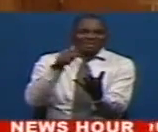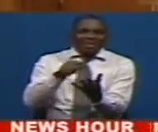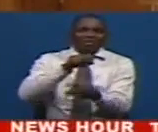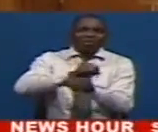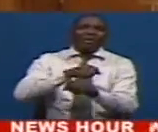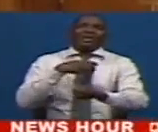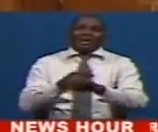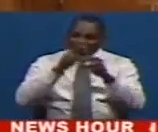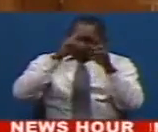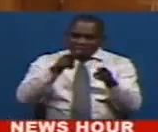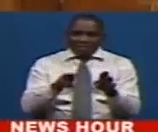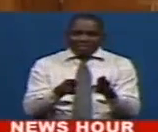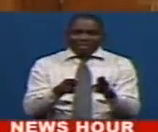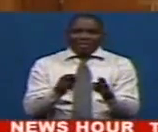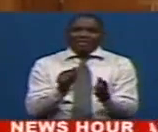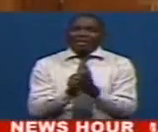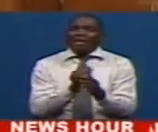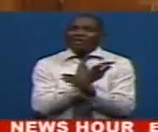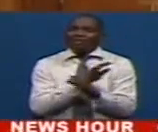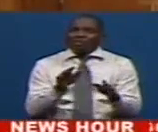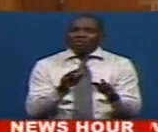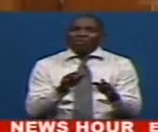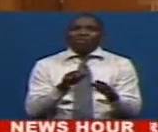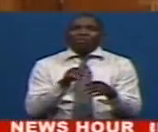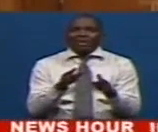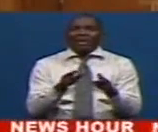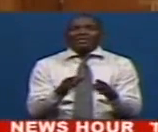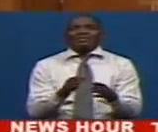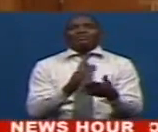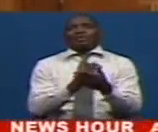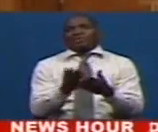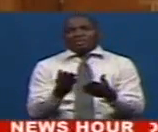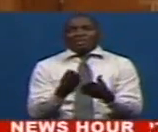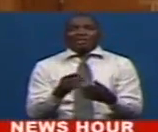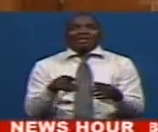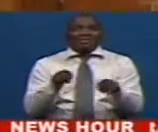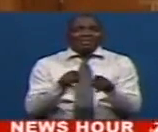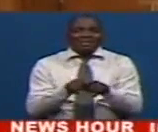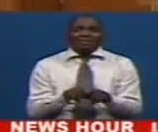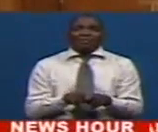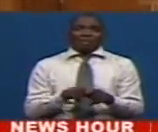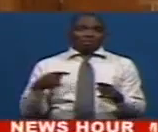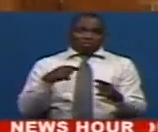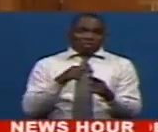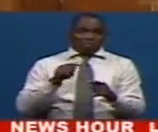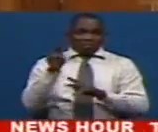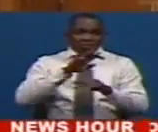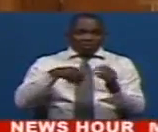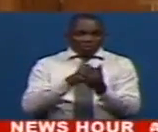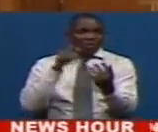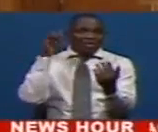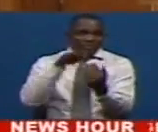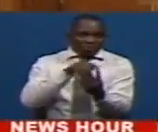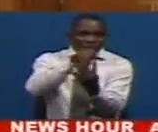indeed, let no one try to cow you into submission. On the contrary, let this expectation of the Ghanaian